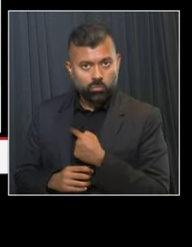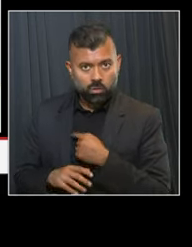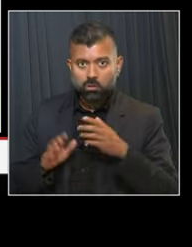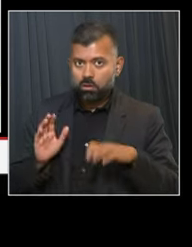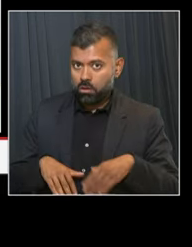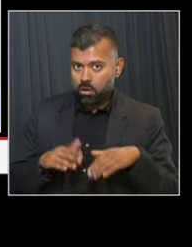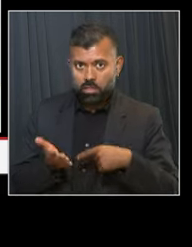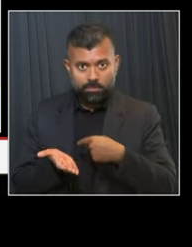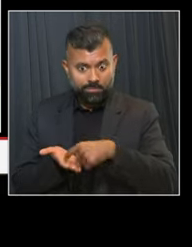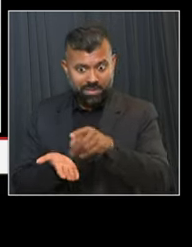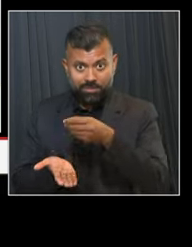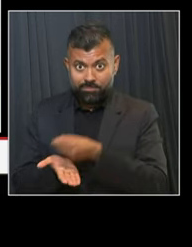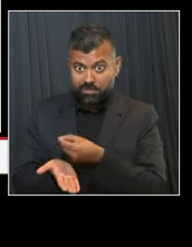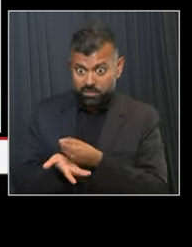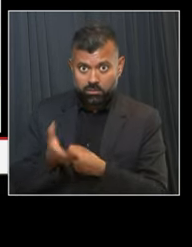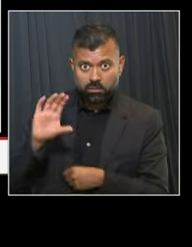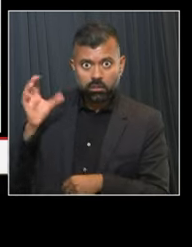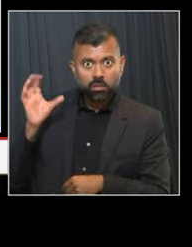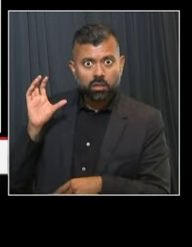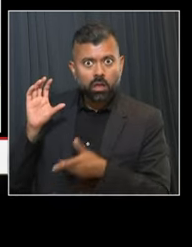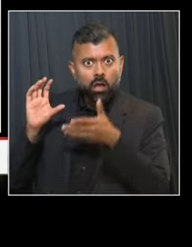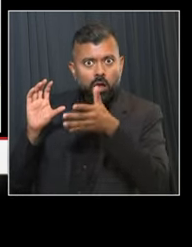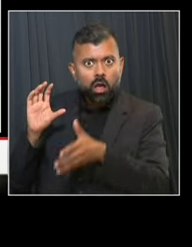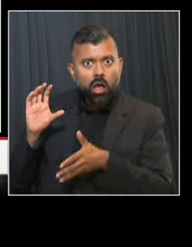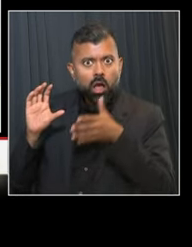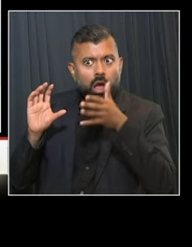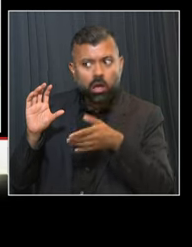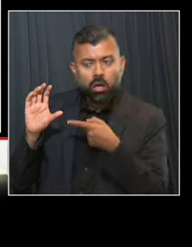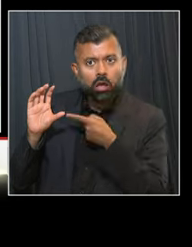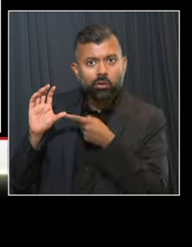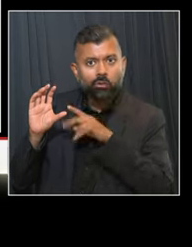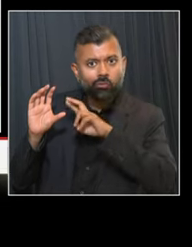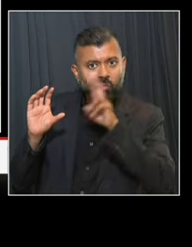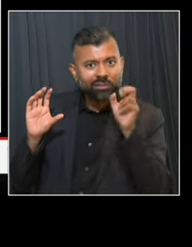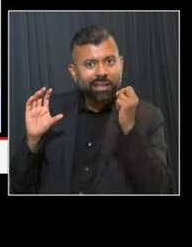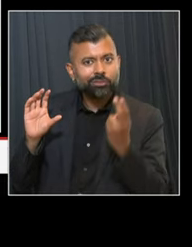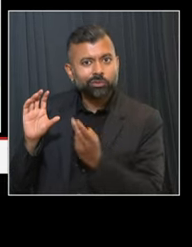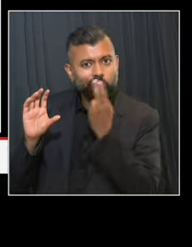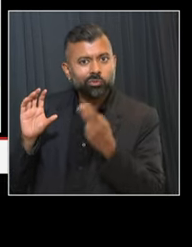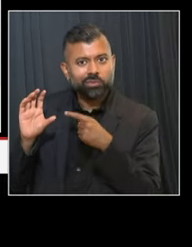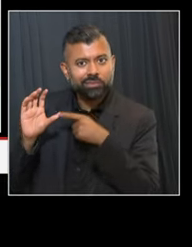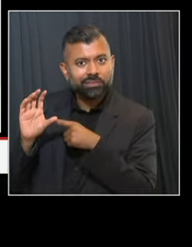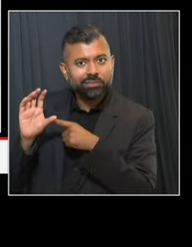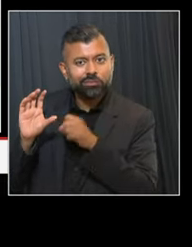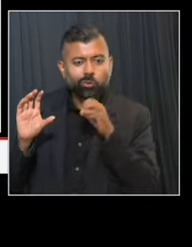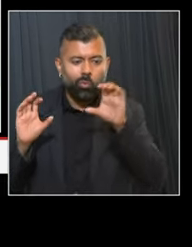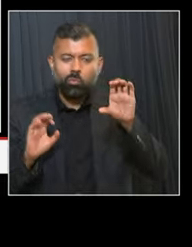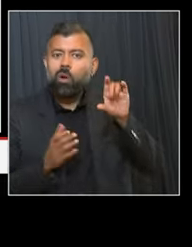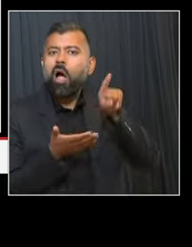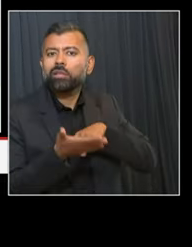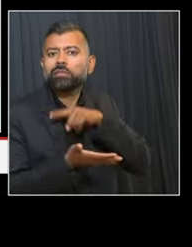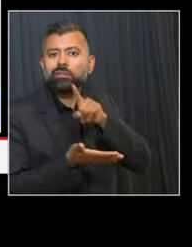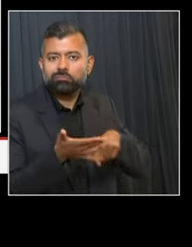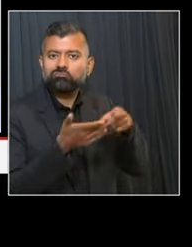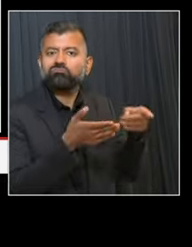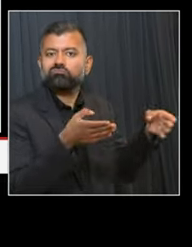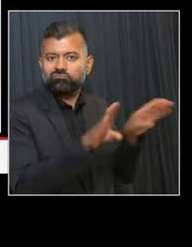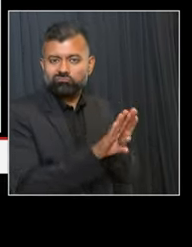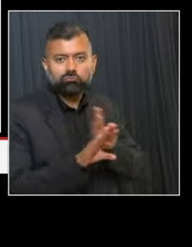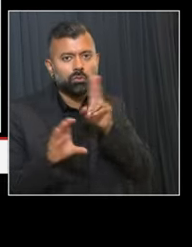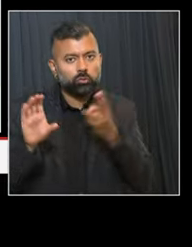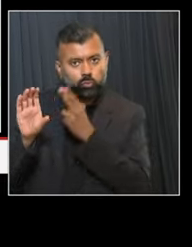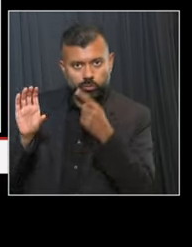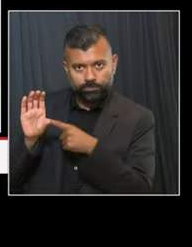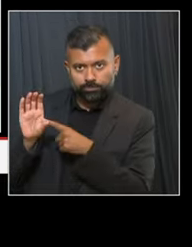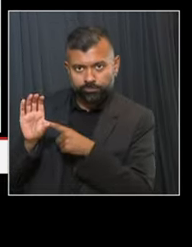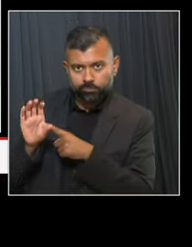additional. Okay, well, let me know the significant concern, because there has been an uptick in fixing issues,